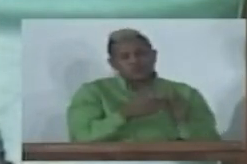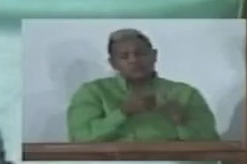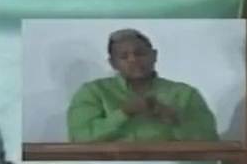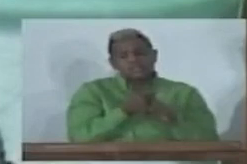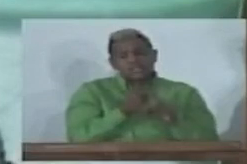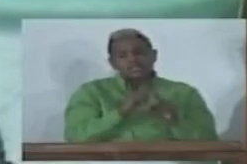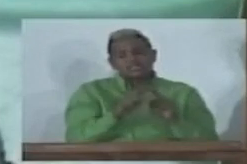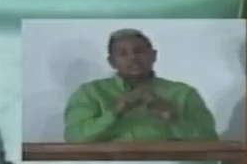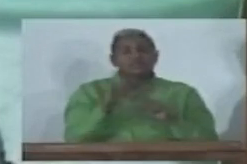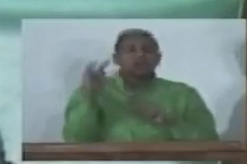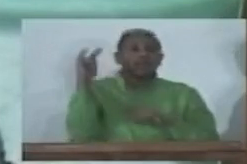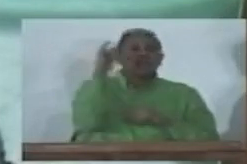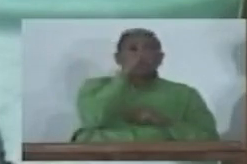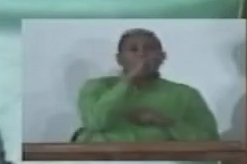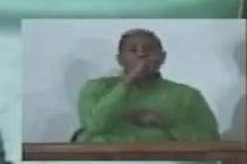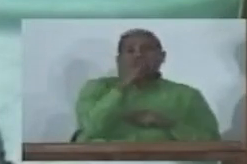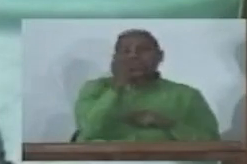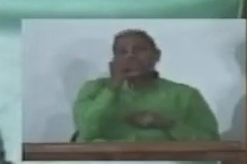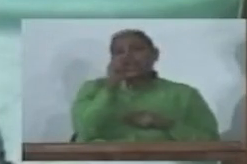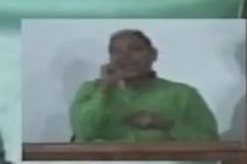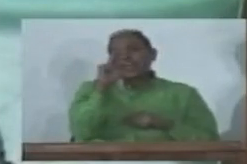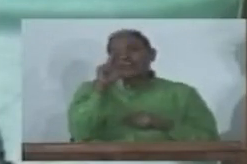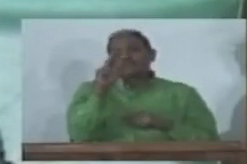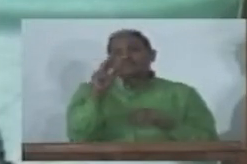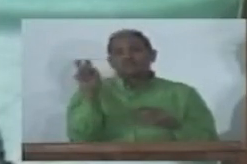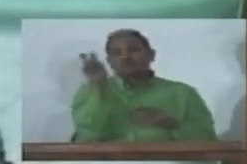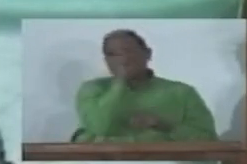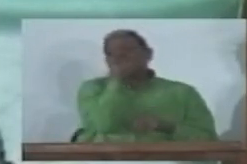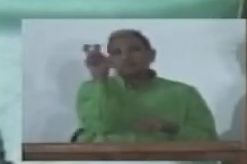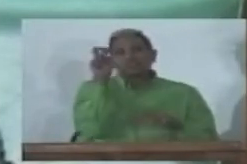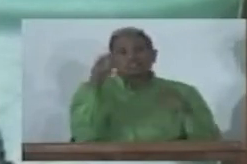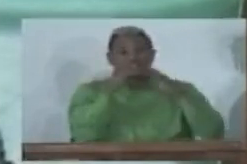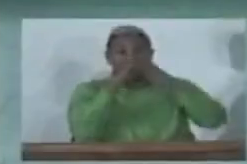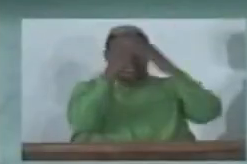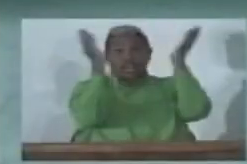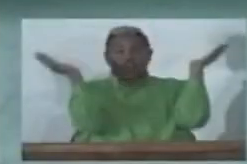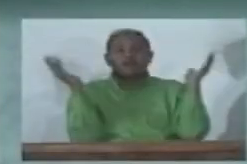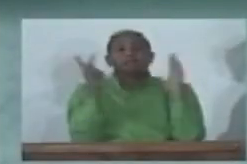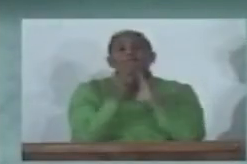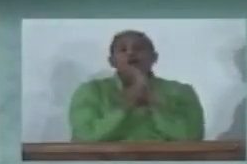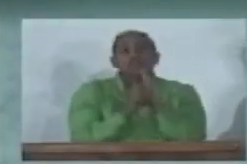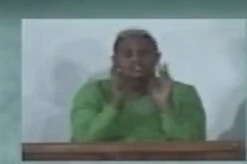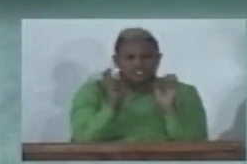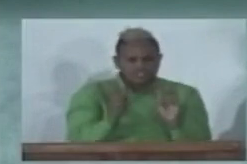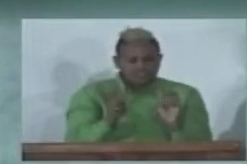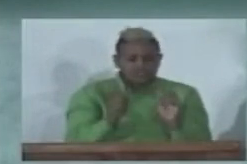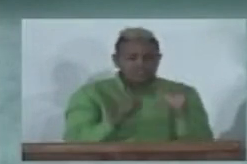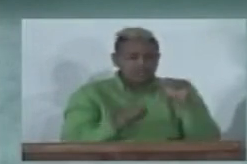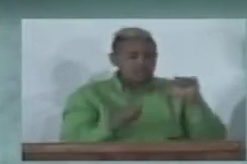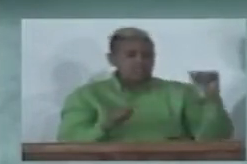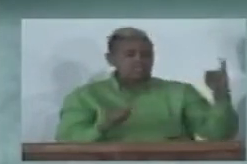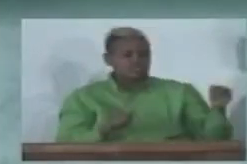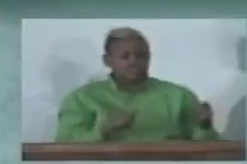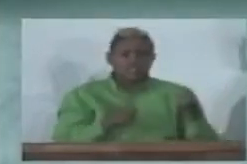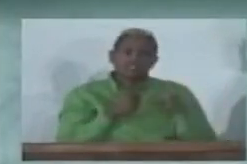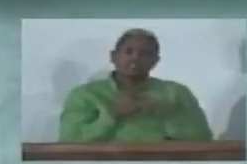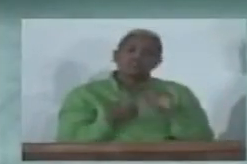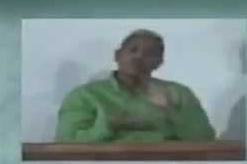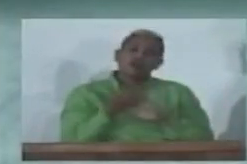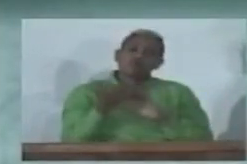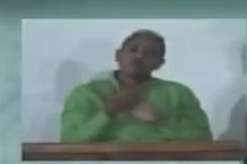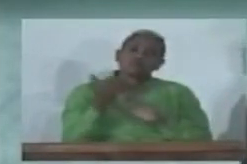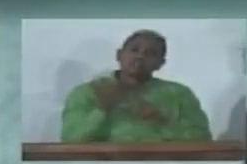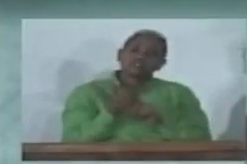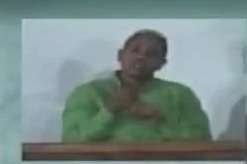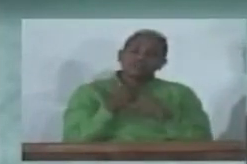air transport policy issues. The AAJ operates, Mr. President and